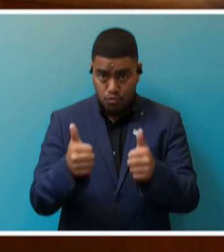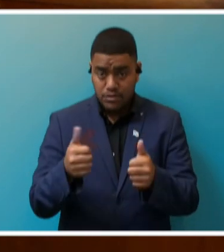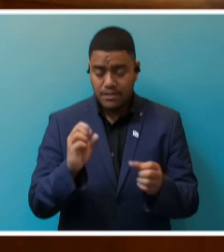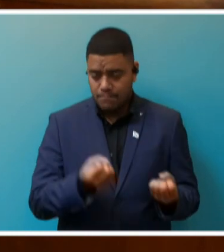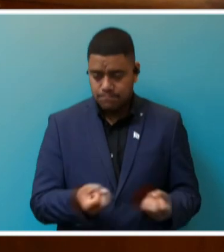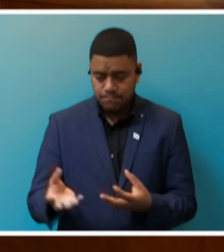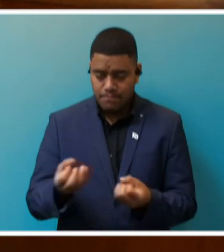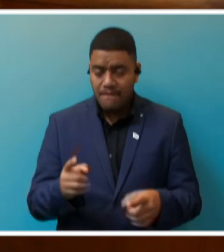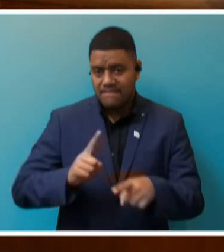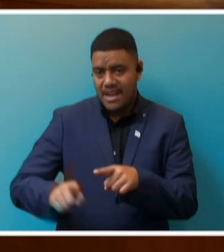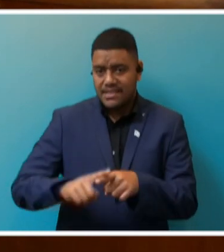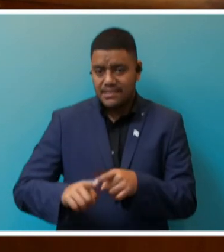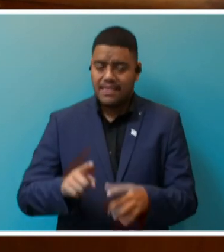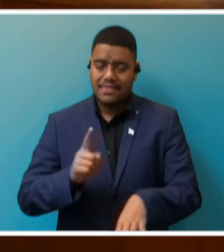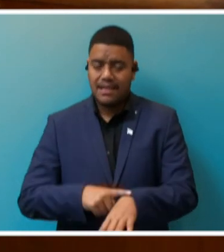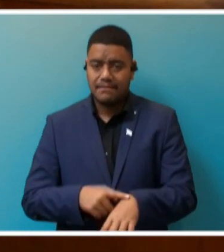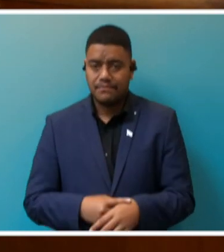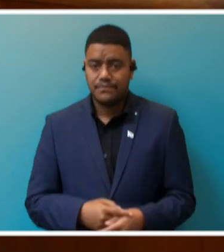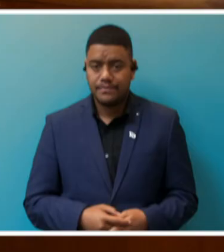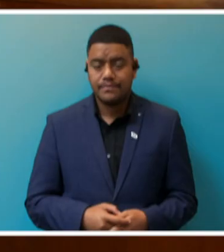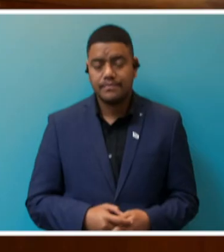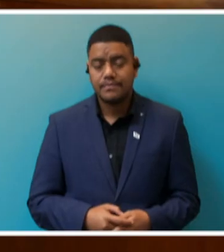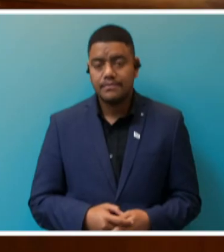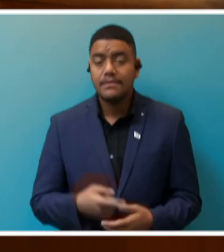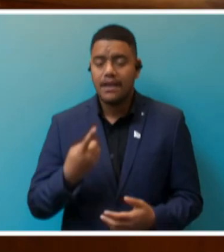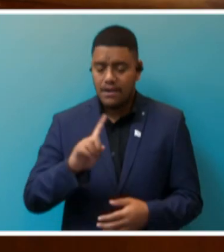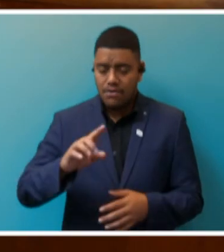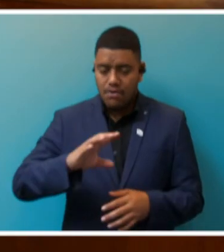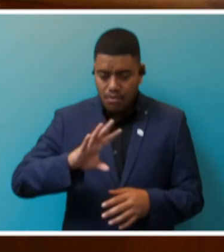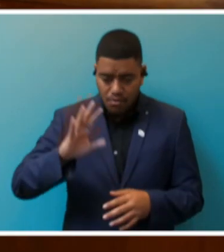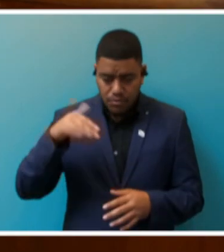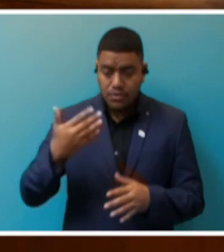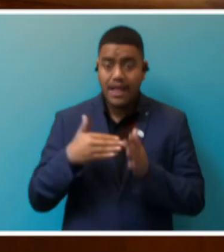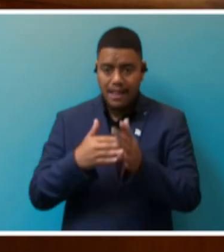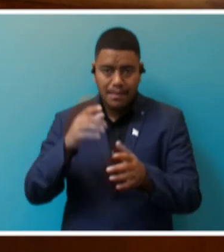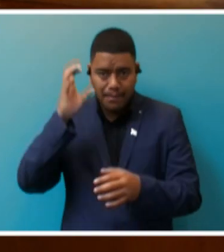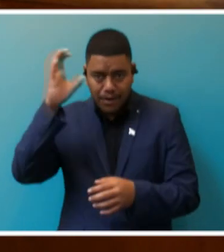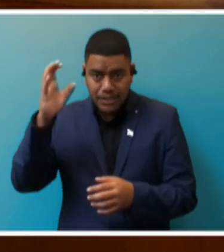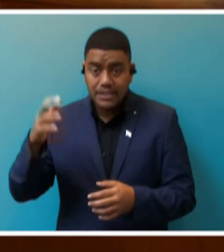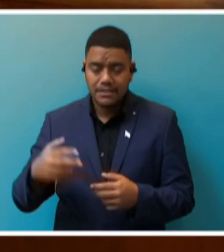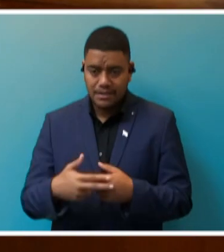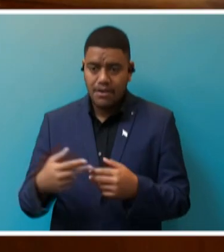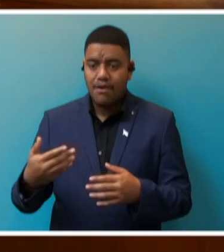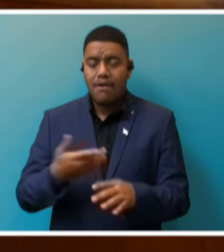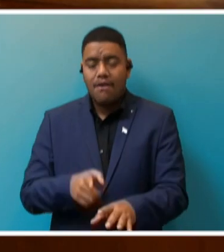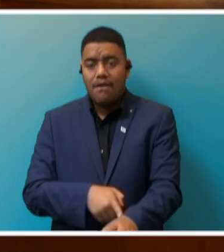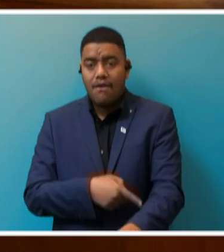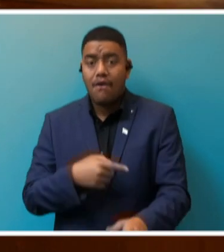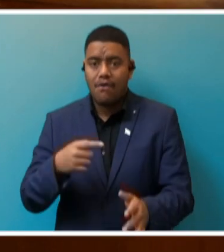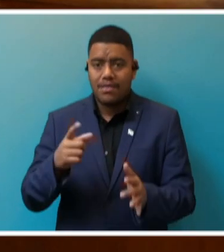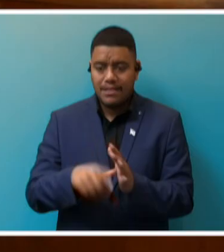borders. Enhanced connectivity will also help countries address long-standing supply